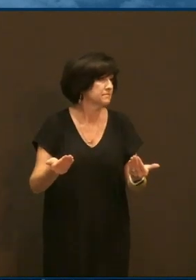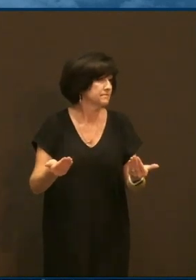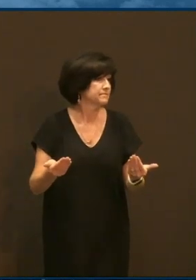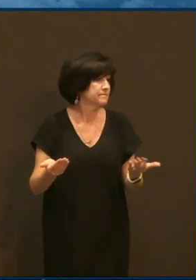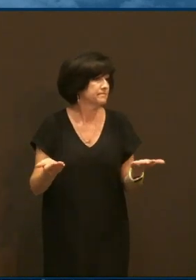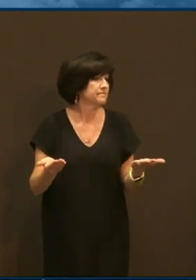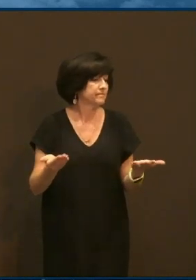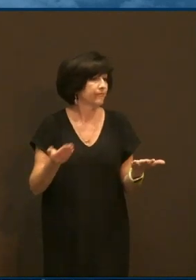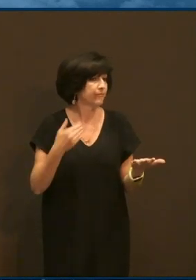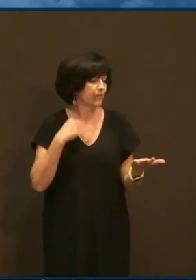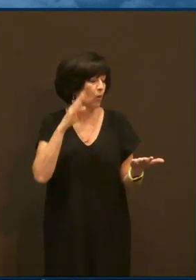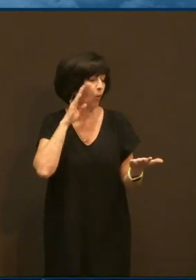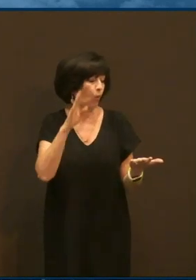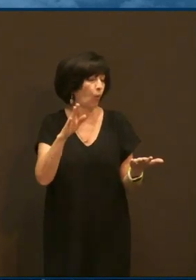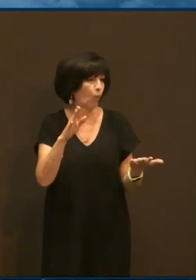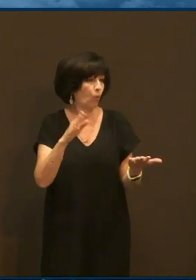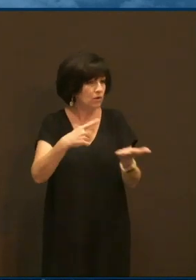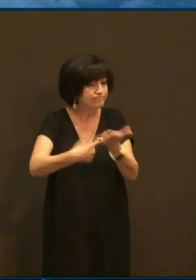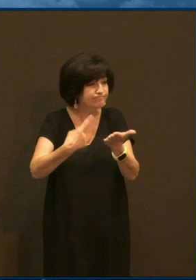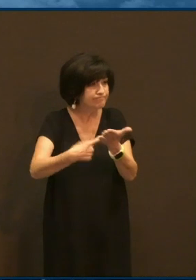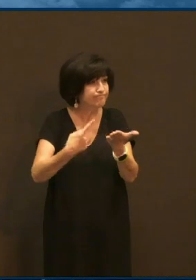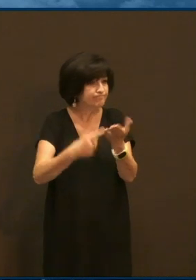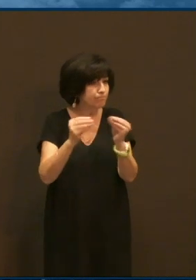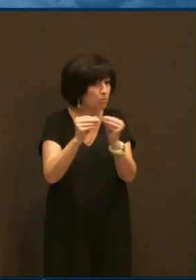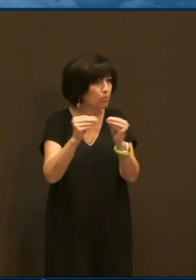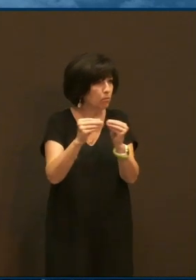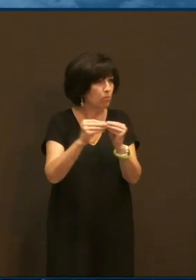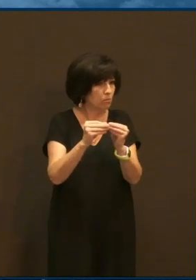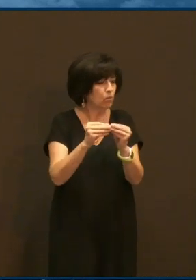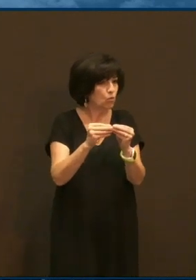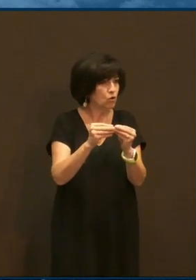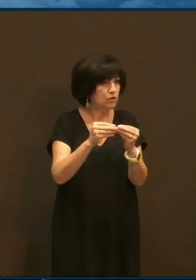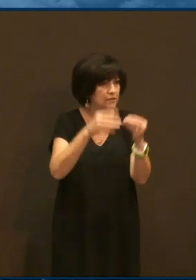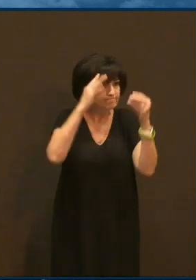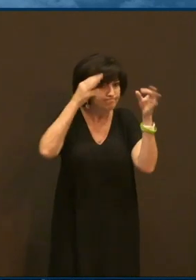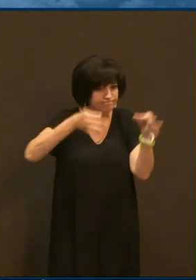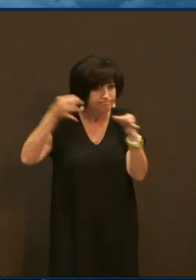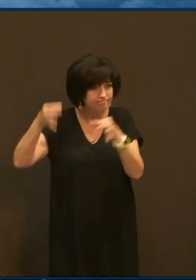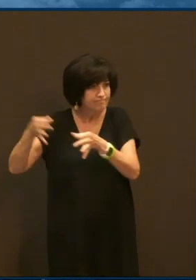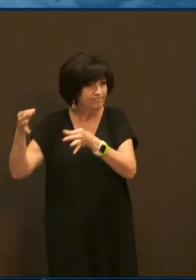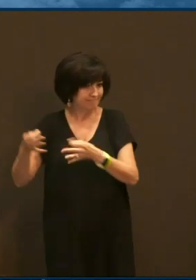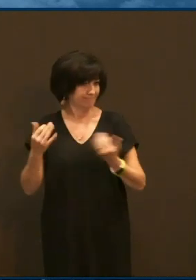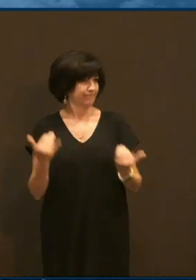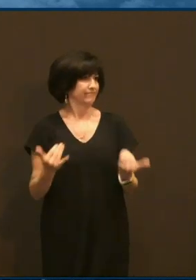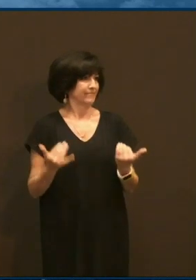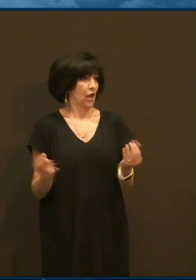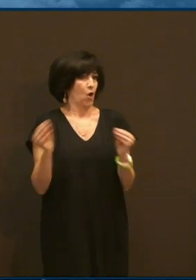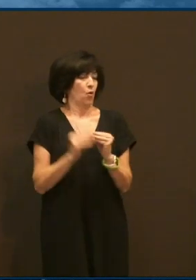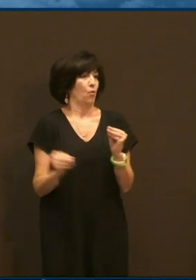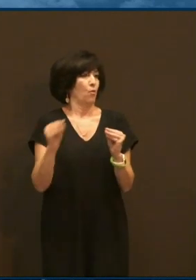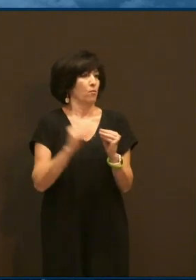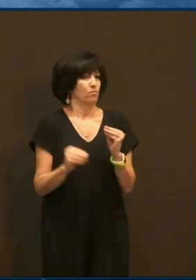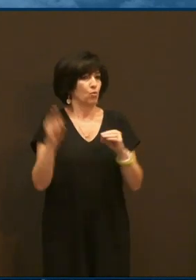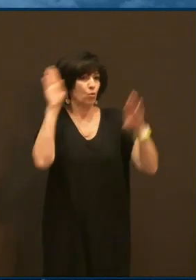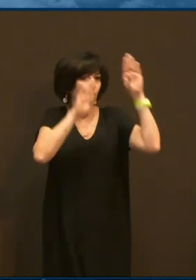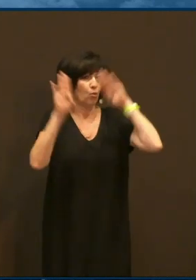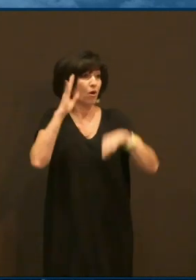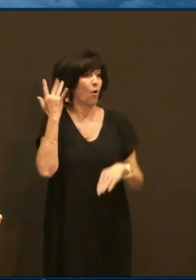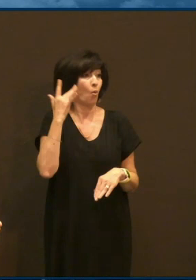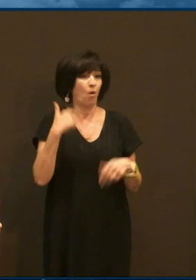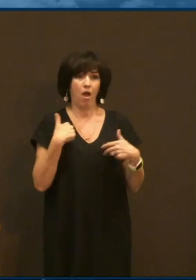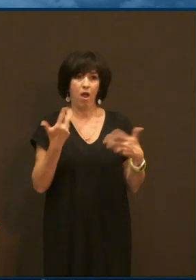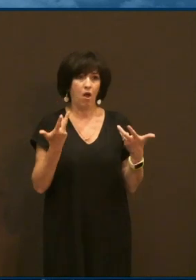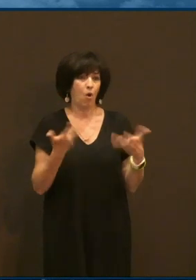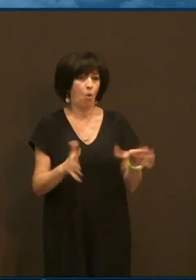Monday morning quarterbacking on that. But yeah, everything's a concern now because we don't want to go backwards. Right.